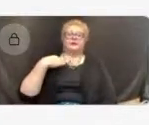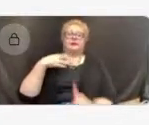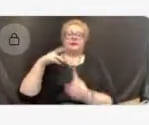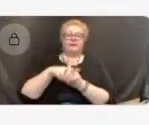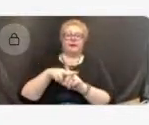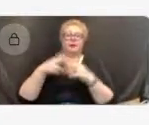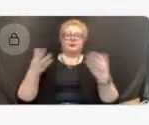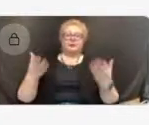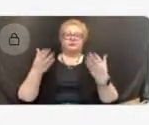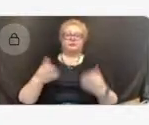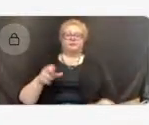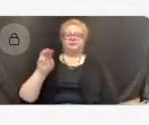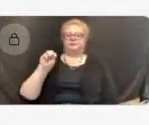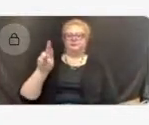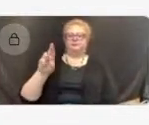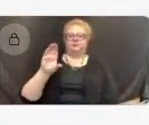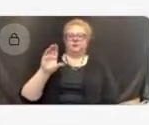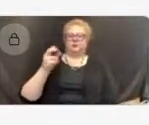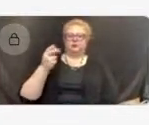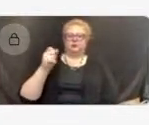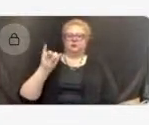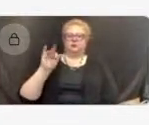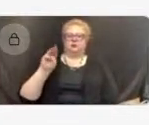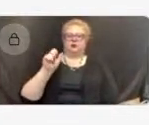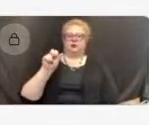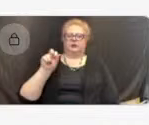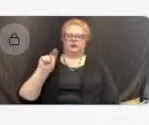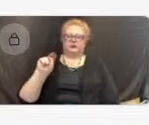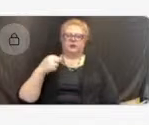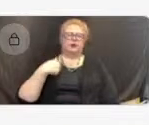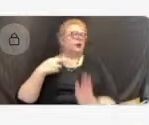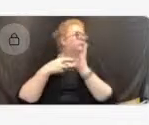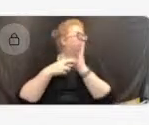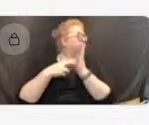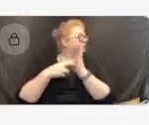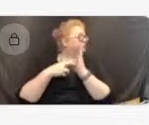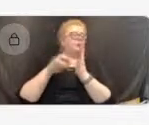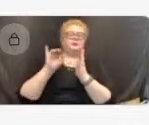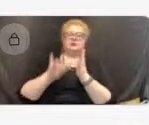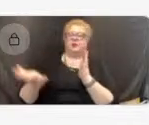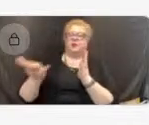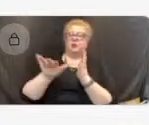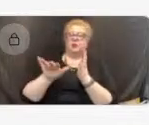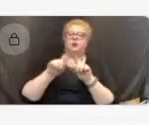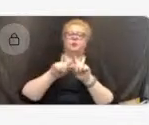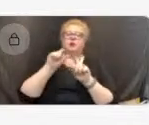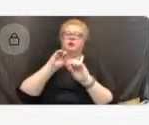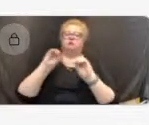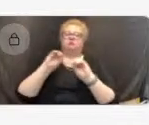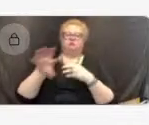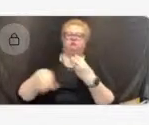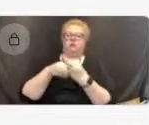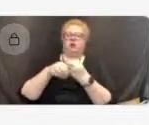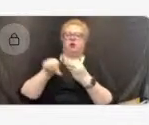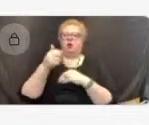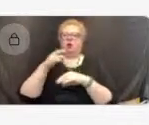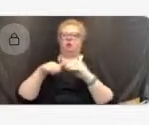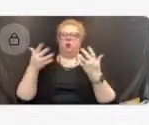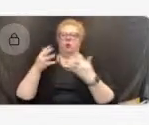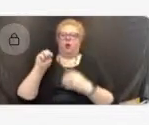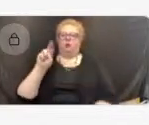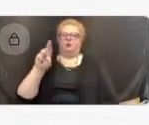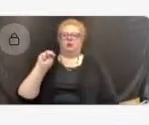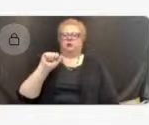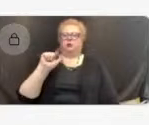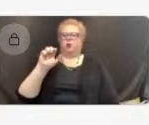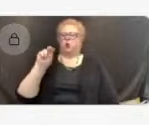Mr. Chairman, my name is Harrison Kemp, and I represent the applicant. I would not have anything of substance to add beyond what Mr. Malone said, so we'll reserve